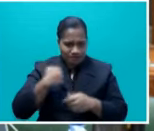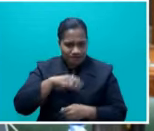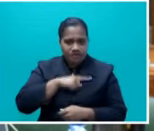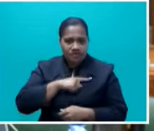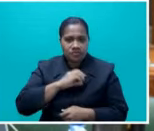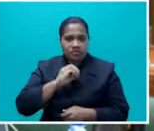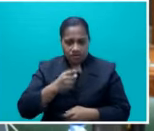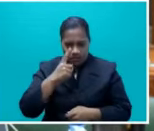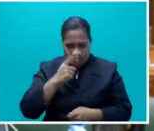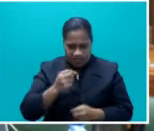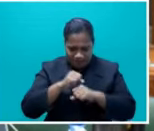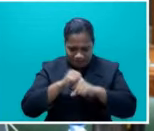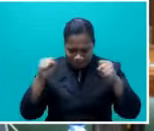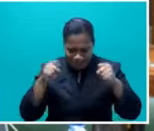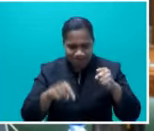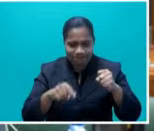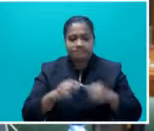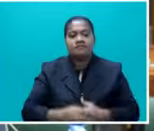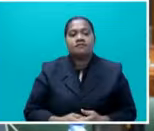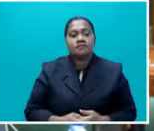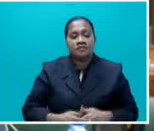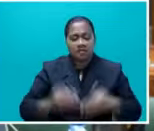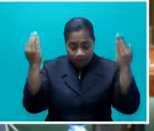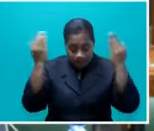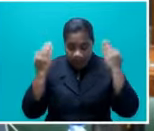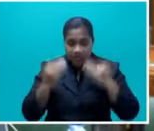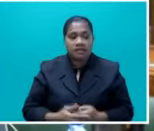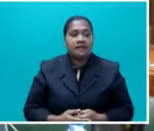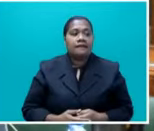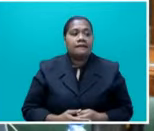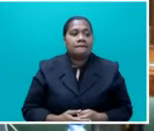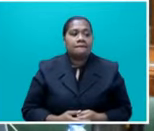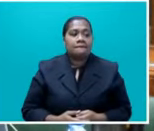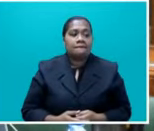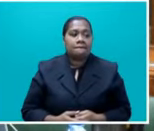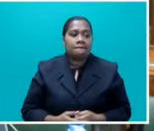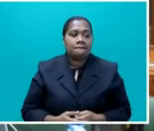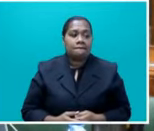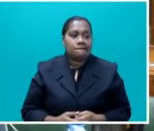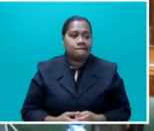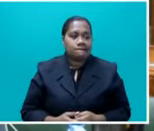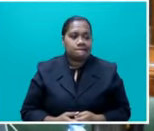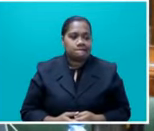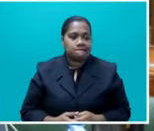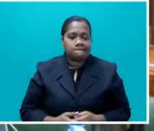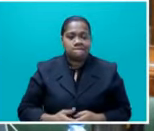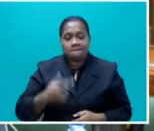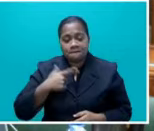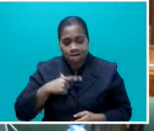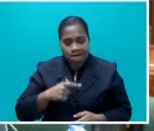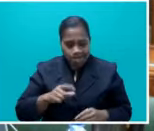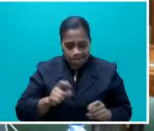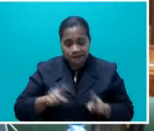heeded. Madam Speaker, why is the attendance of the Honourable Prime Minister and the delegation